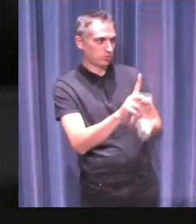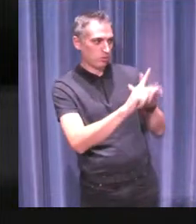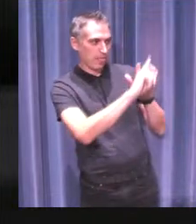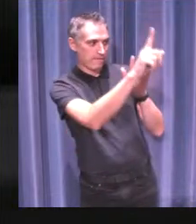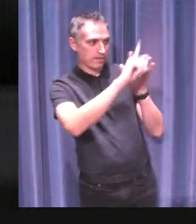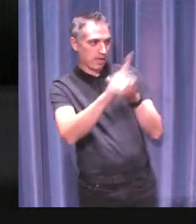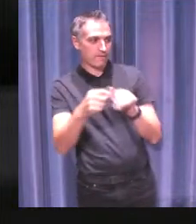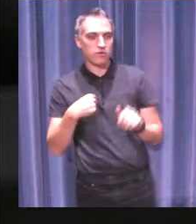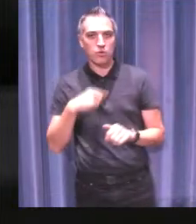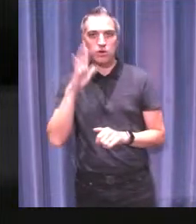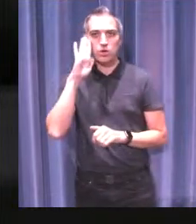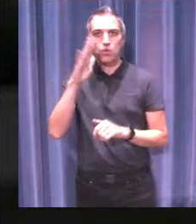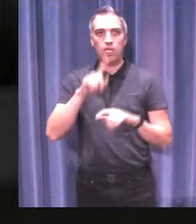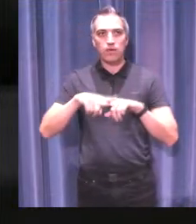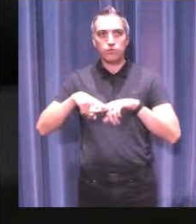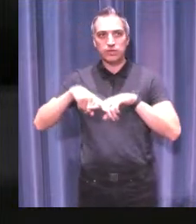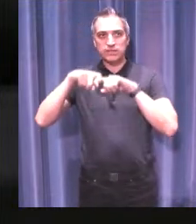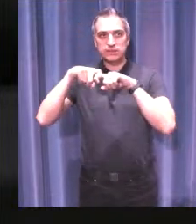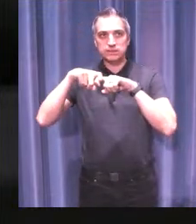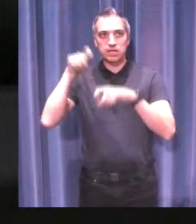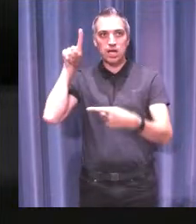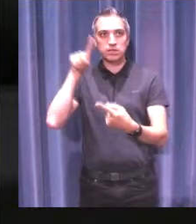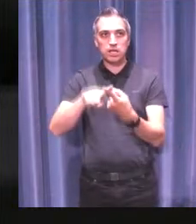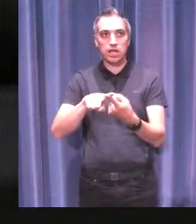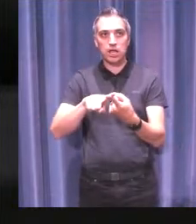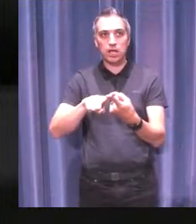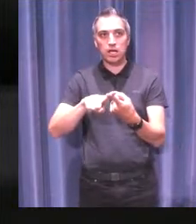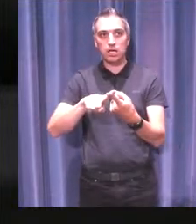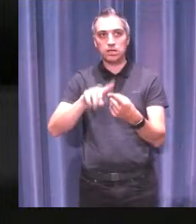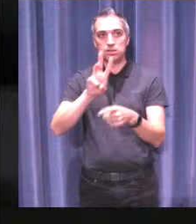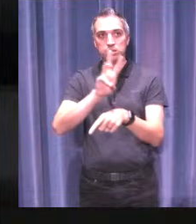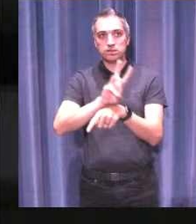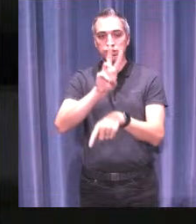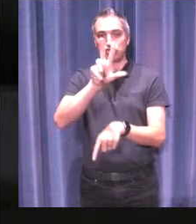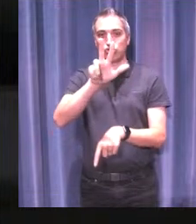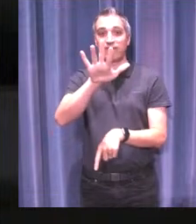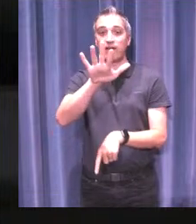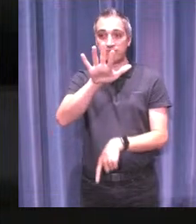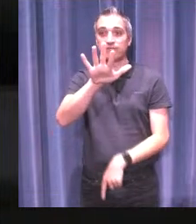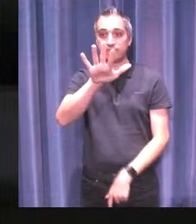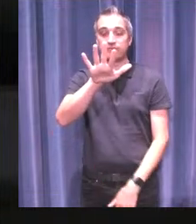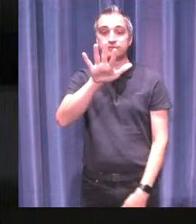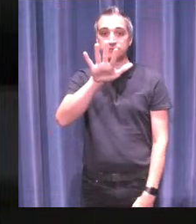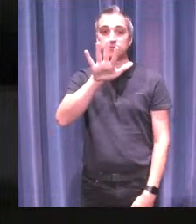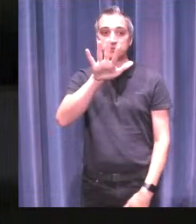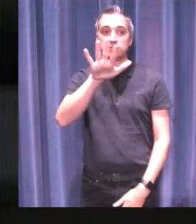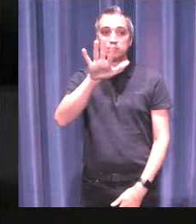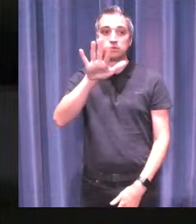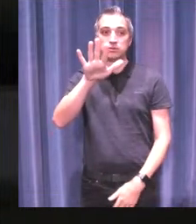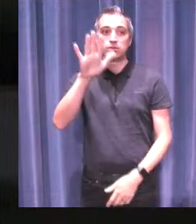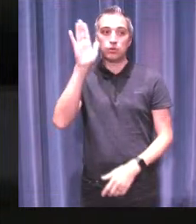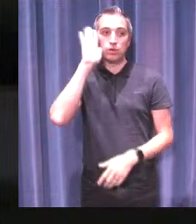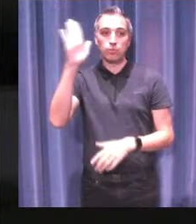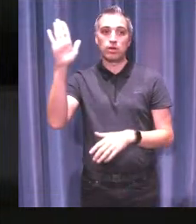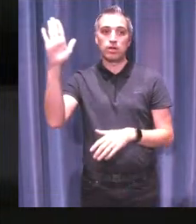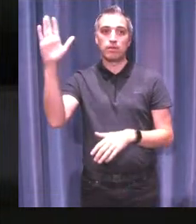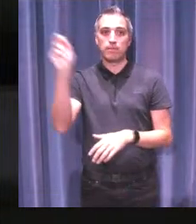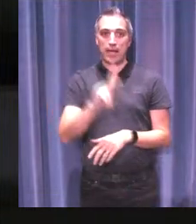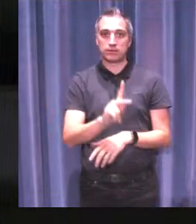So we will stay in recess until 6:35, and then we will reconvene.